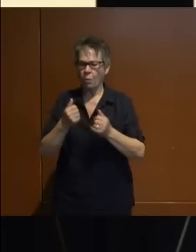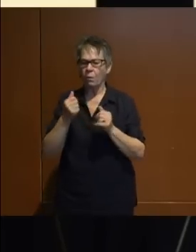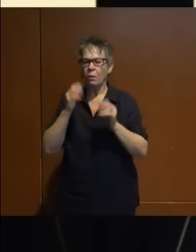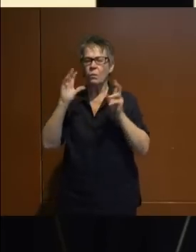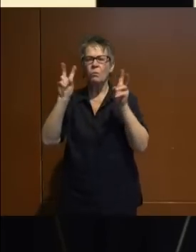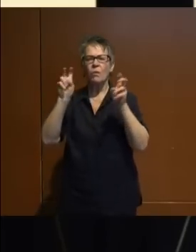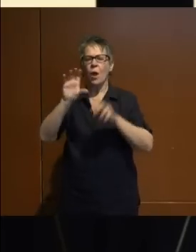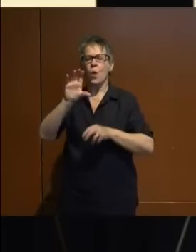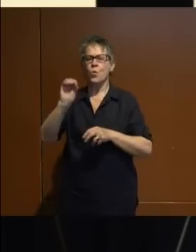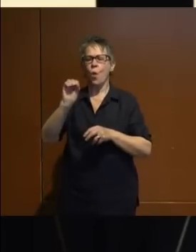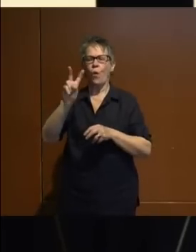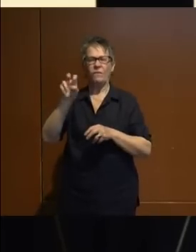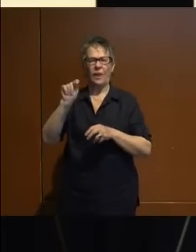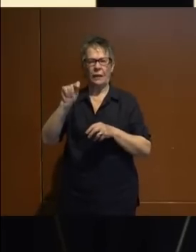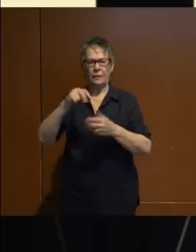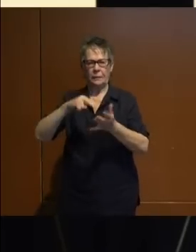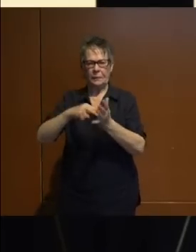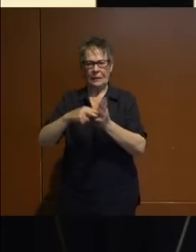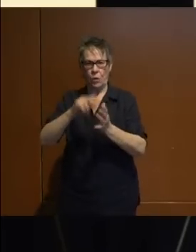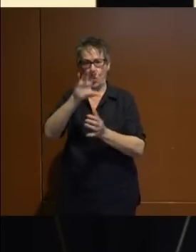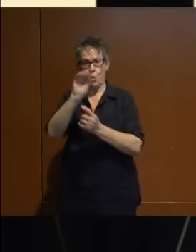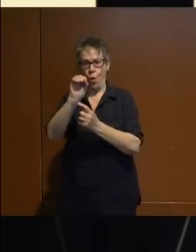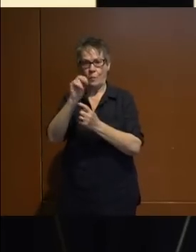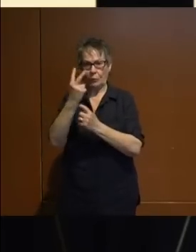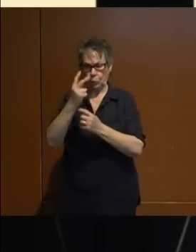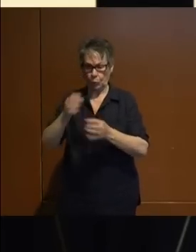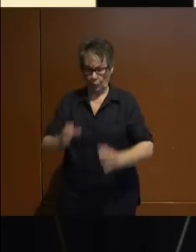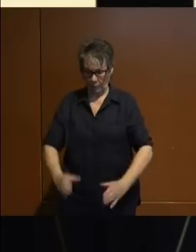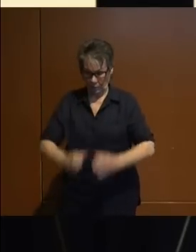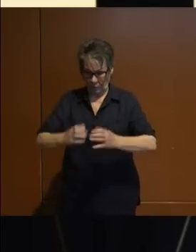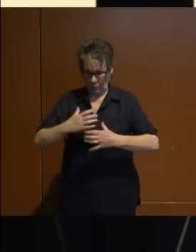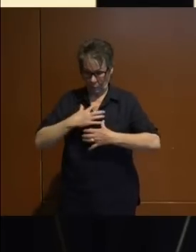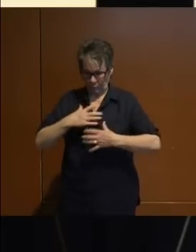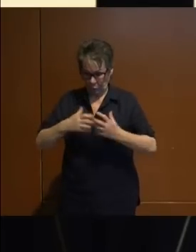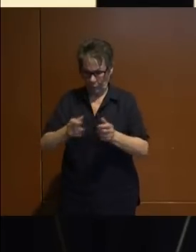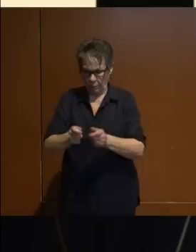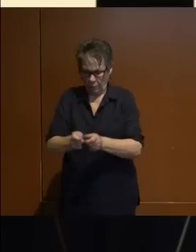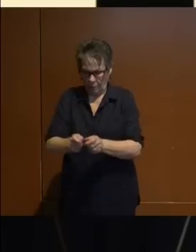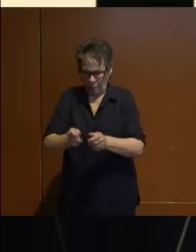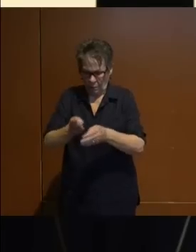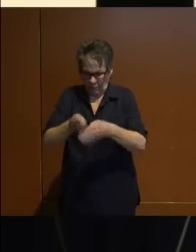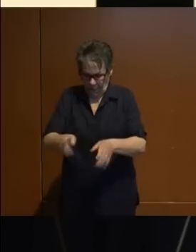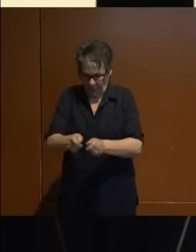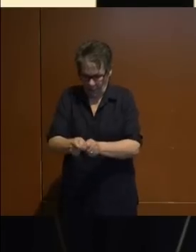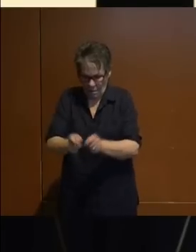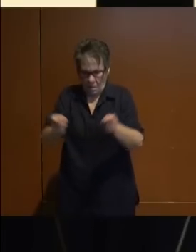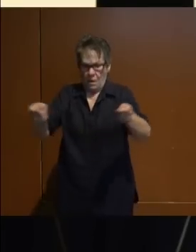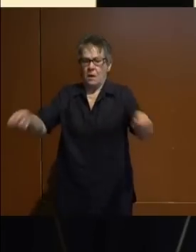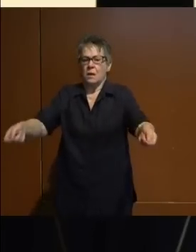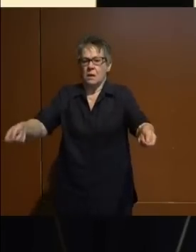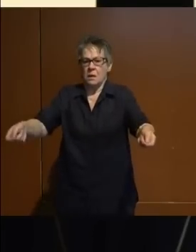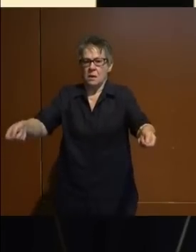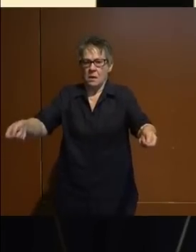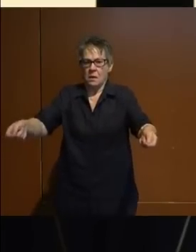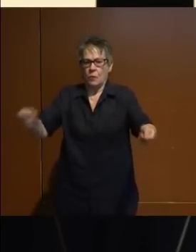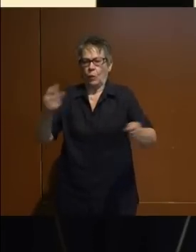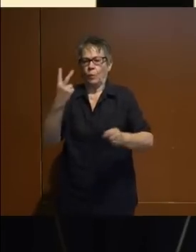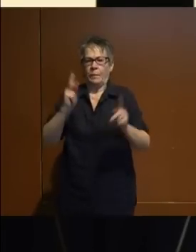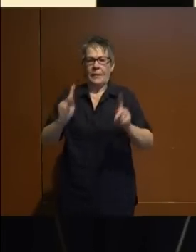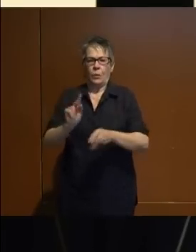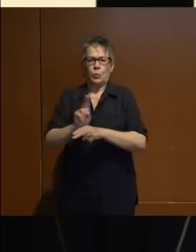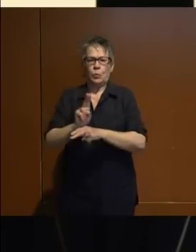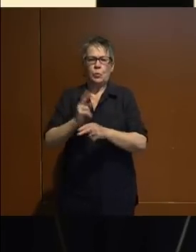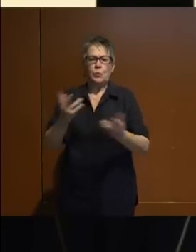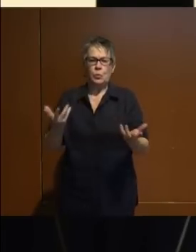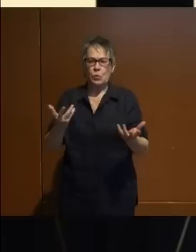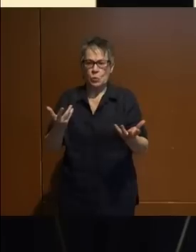And this is we cannot predict when. Please, go ahead. Sorry, we could not predict when that might occur. If